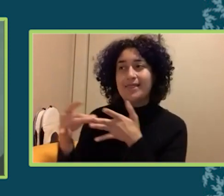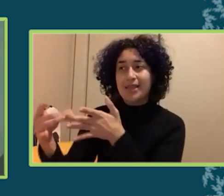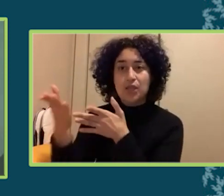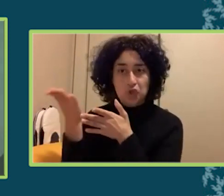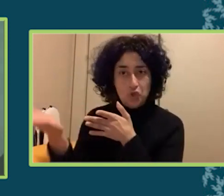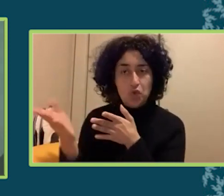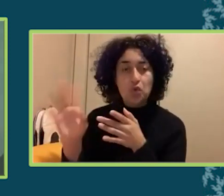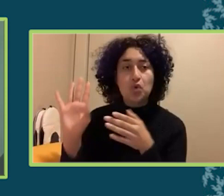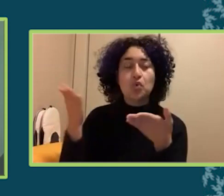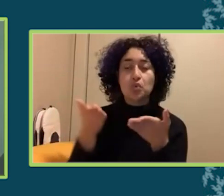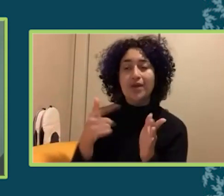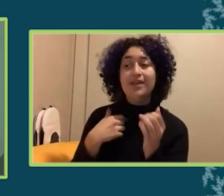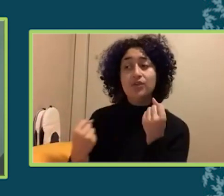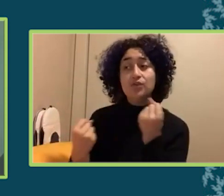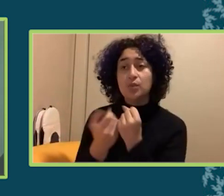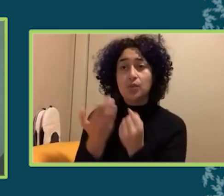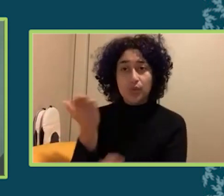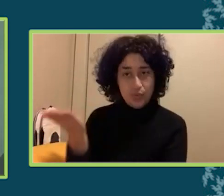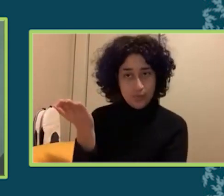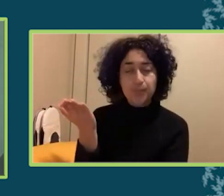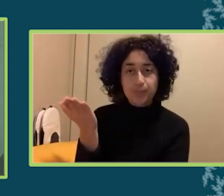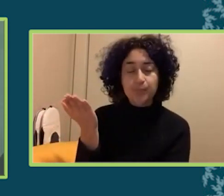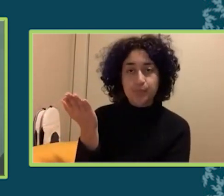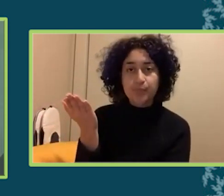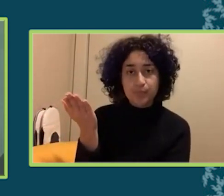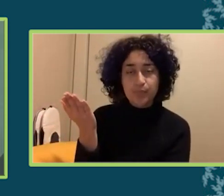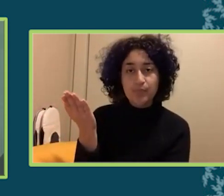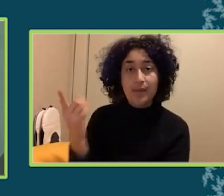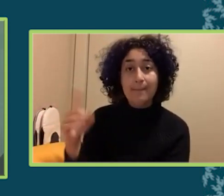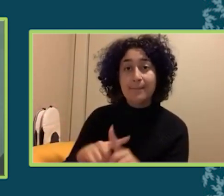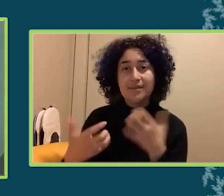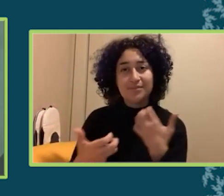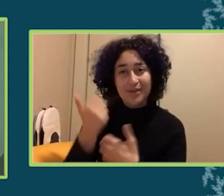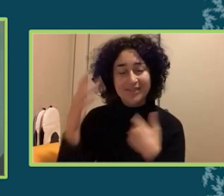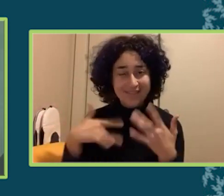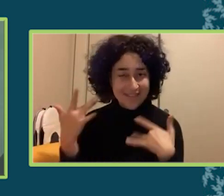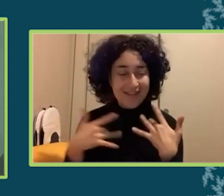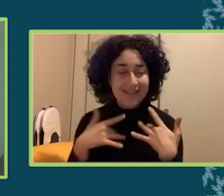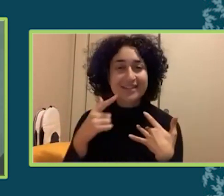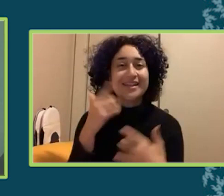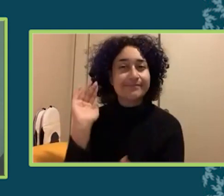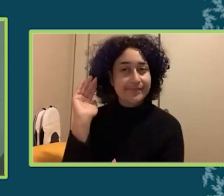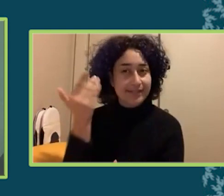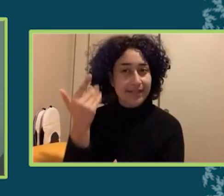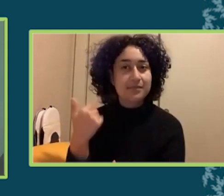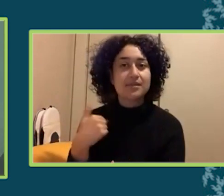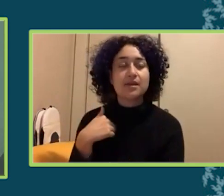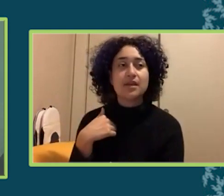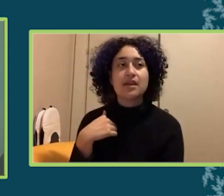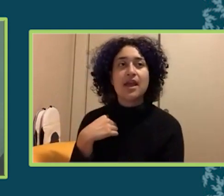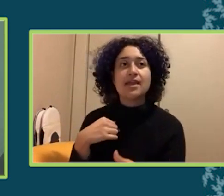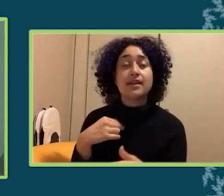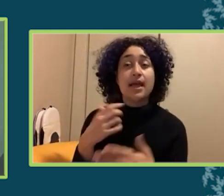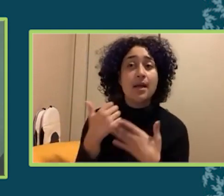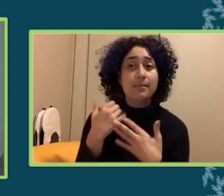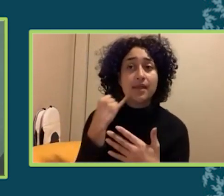I support you. And what is most exciting is that it seems to be, correct me if I'm wrong, Laura Kay,